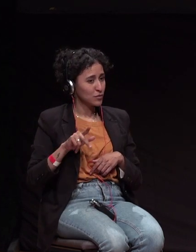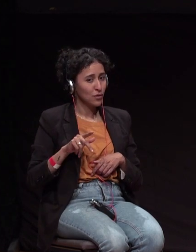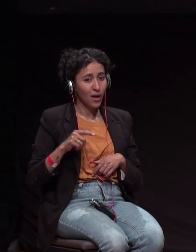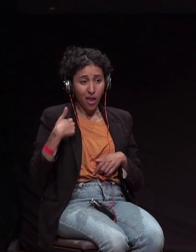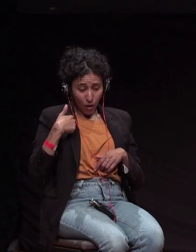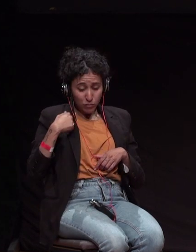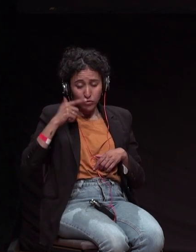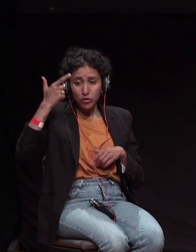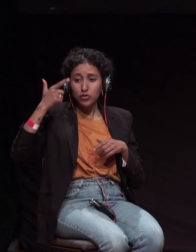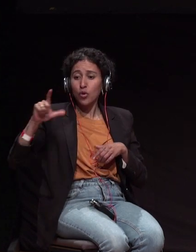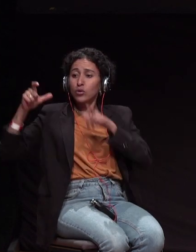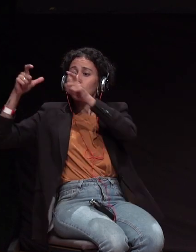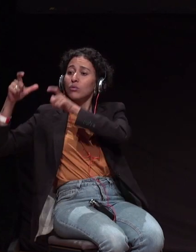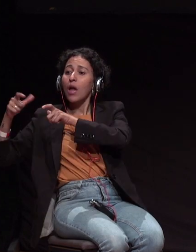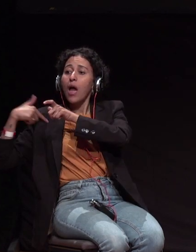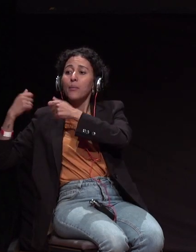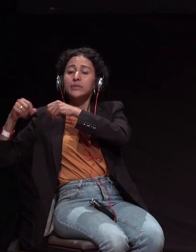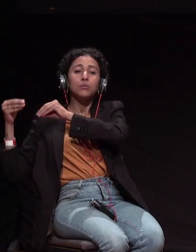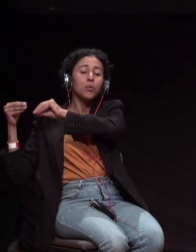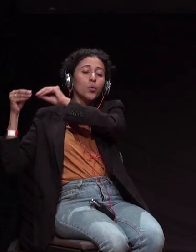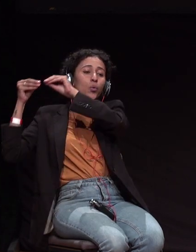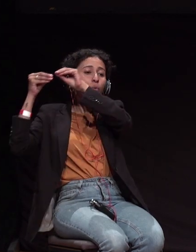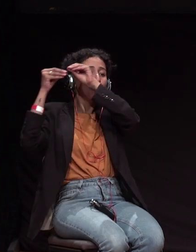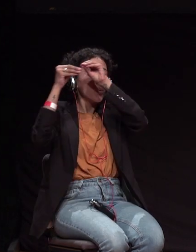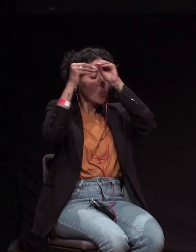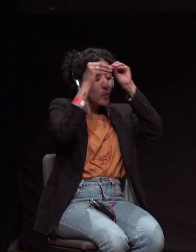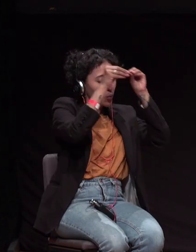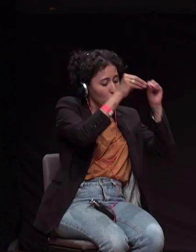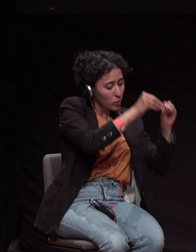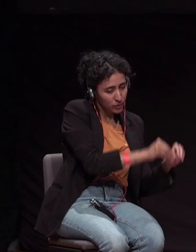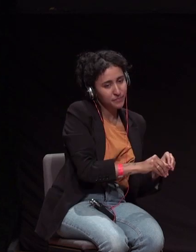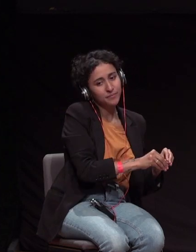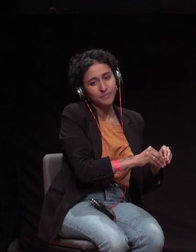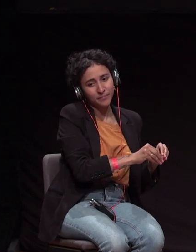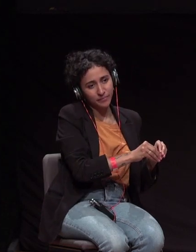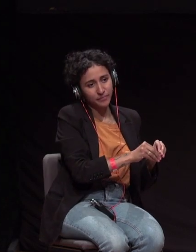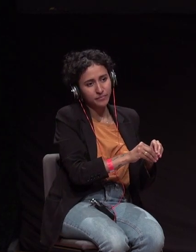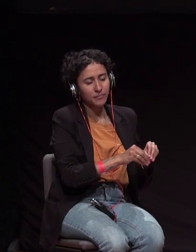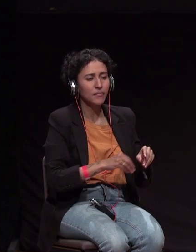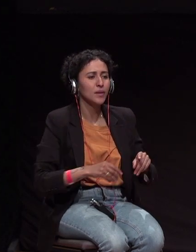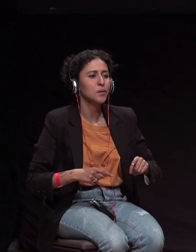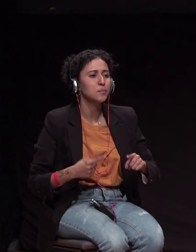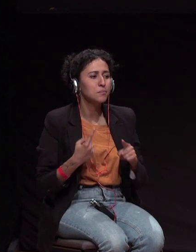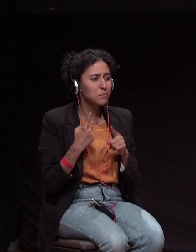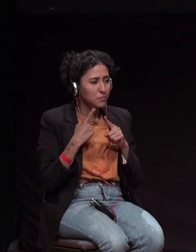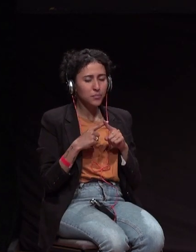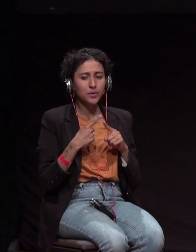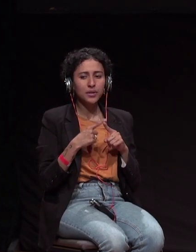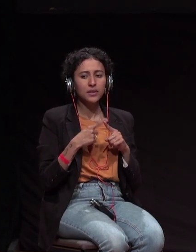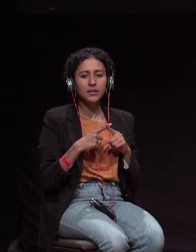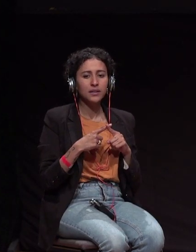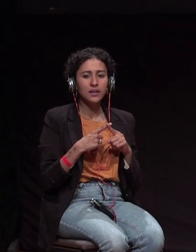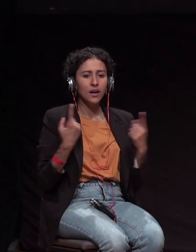if we're saying anti-gentrification for black and brown people, but not return the land to indigenous peoples, then we're always gonna